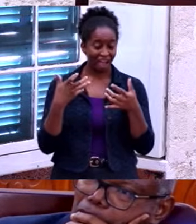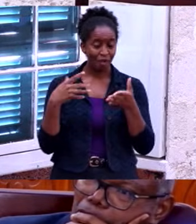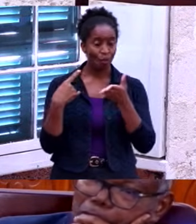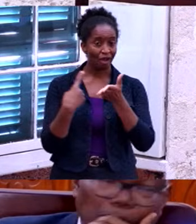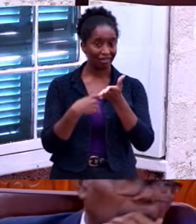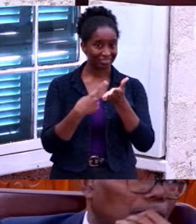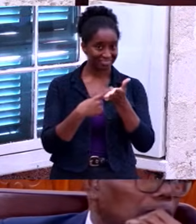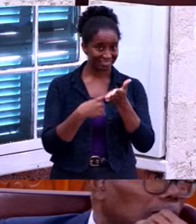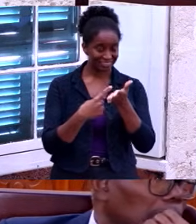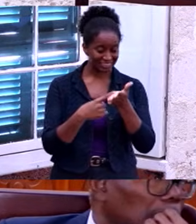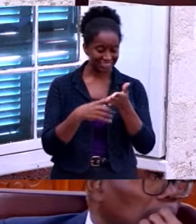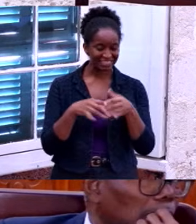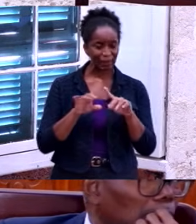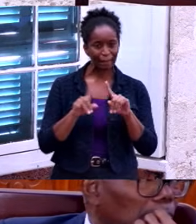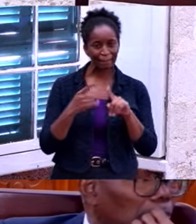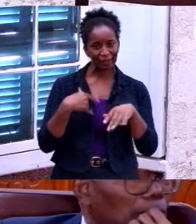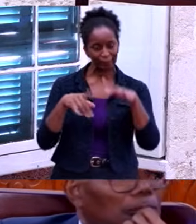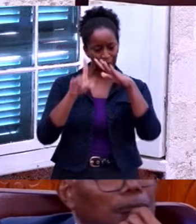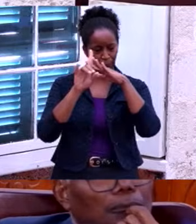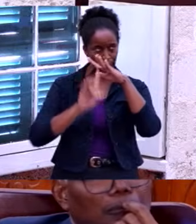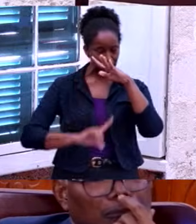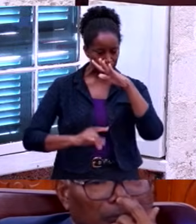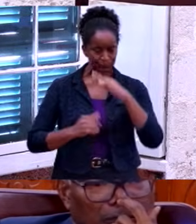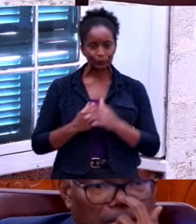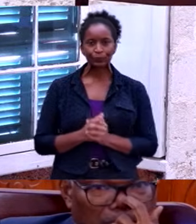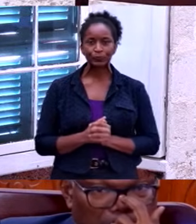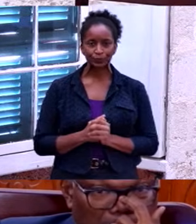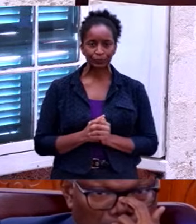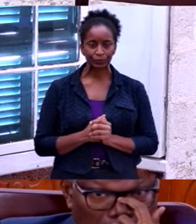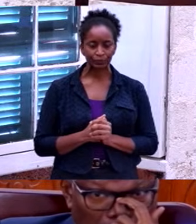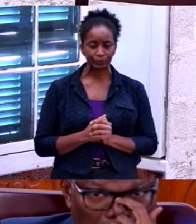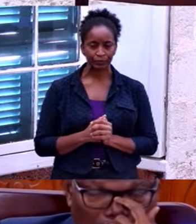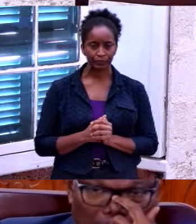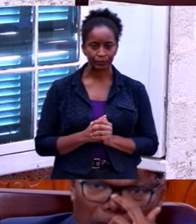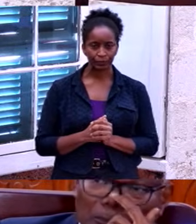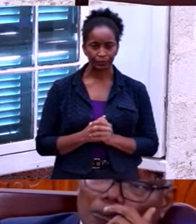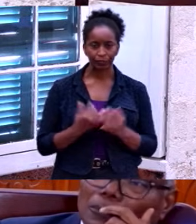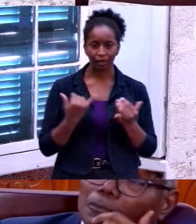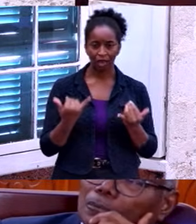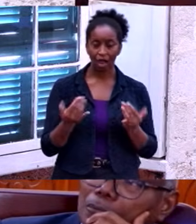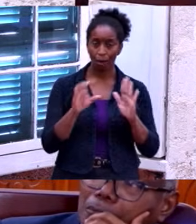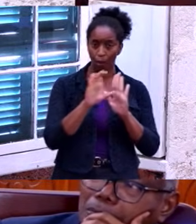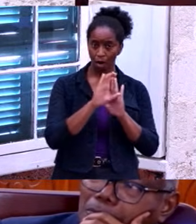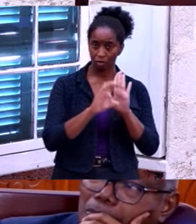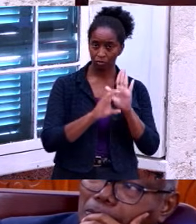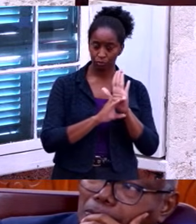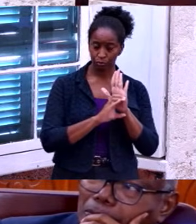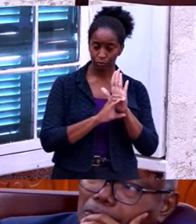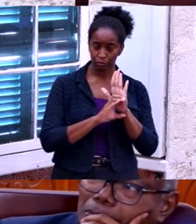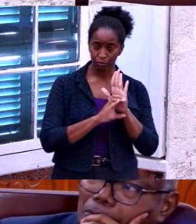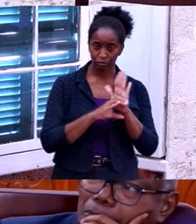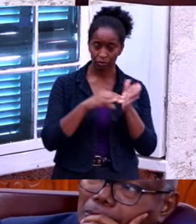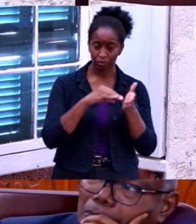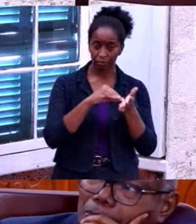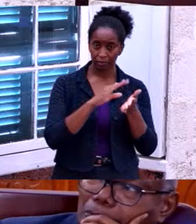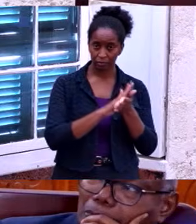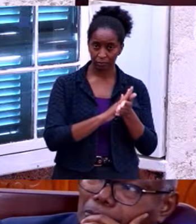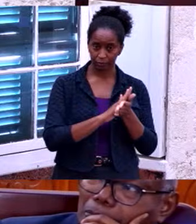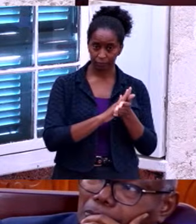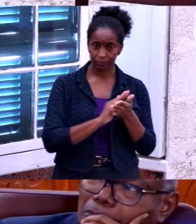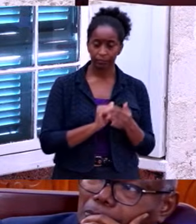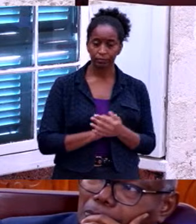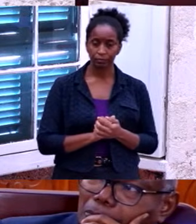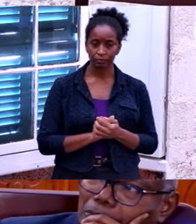late. Our constitution as currently structured, once you are appointed as